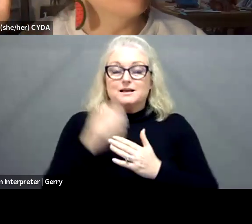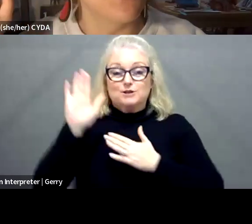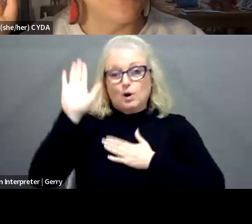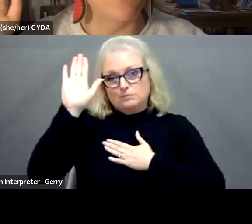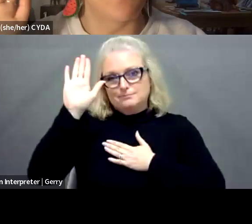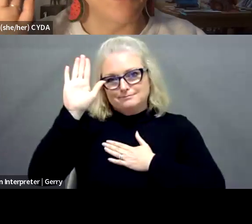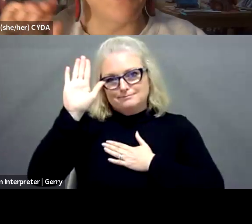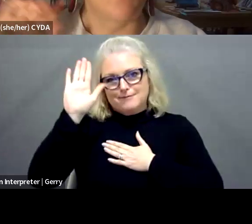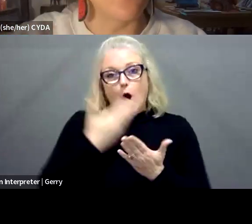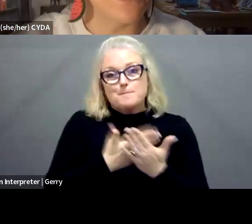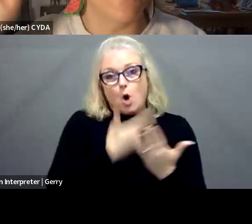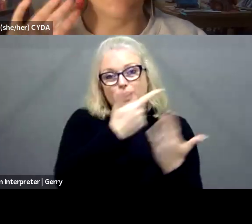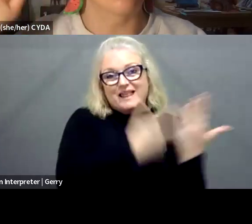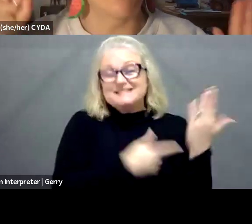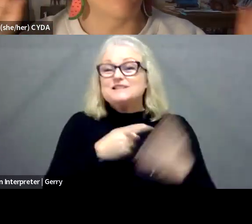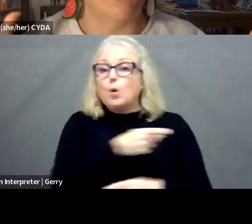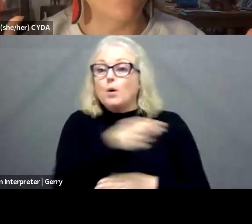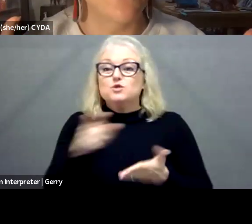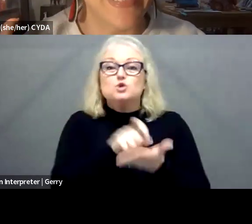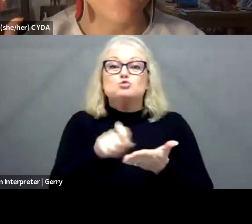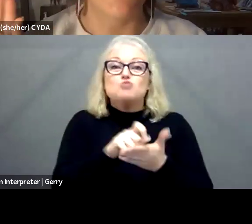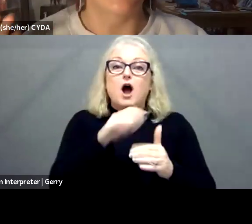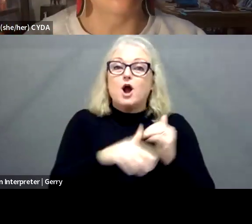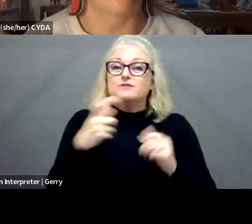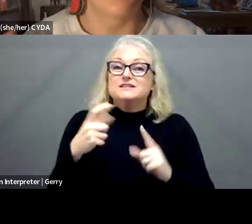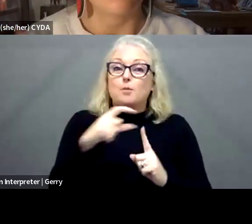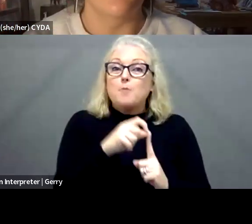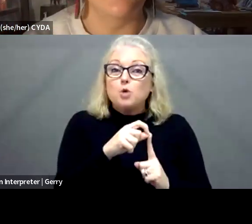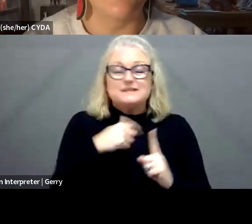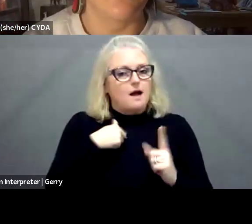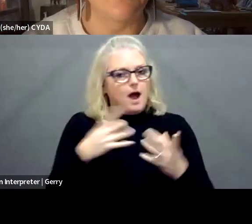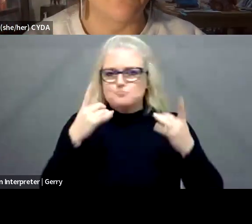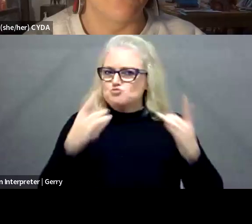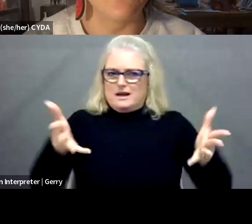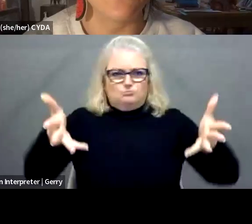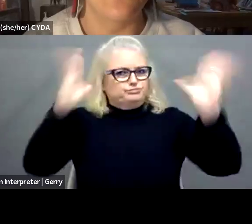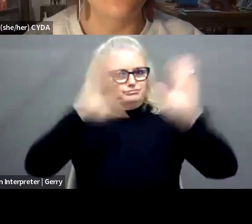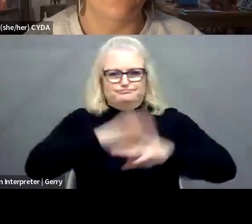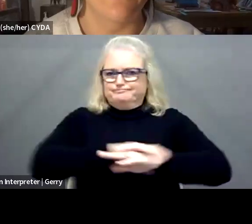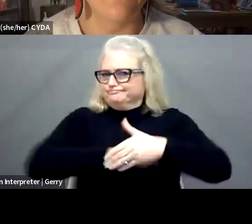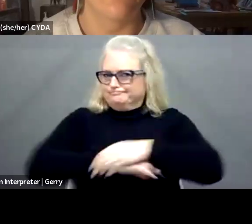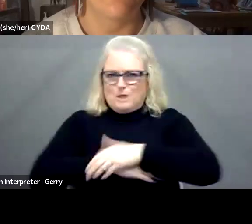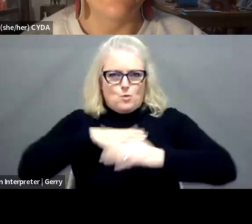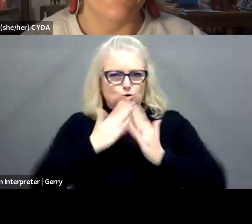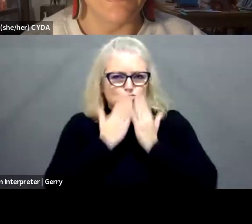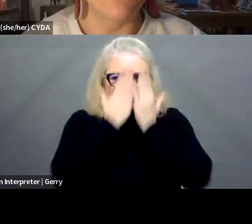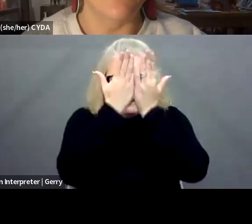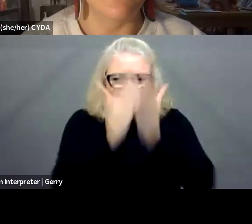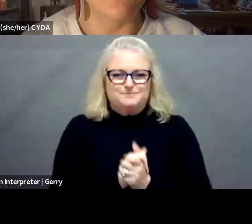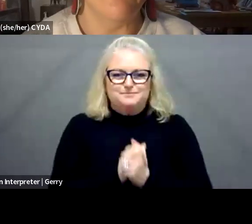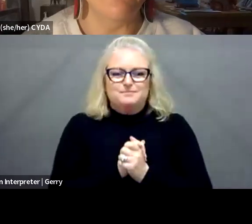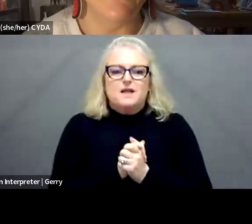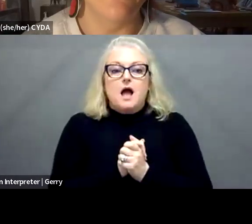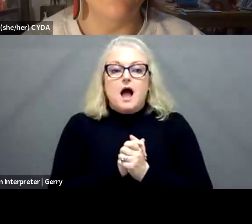So if anyone's writing a book about cerebral palsy, like I'm so ready to read it. But yeah, super important to engage